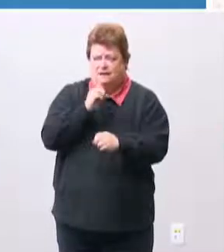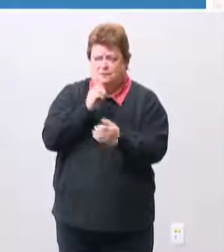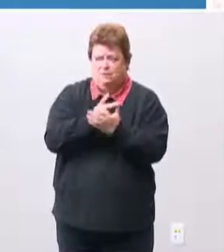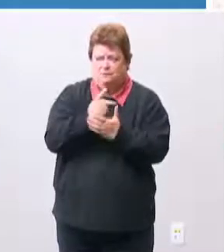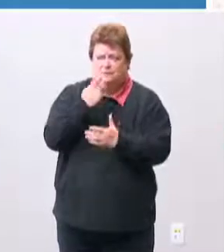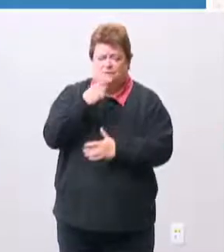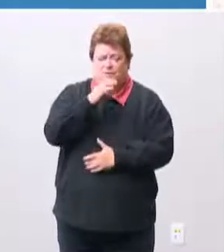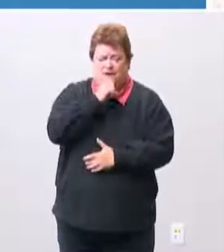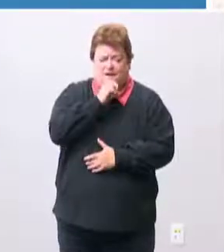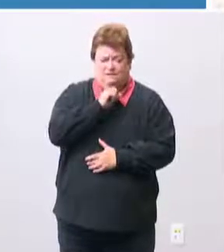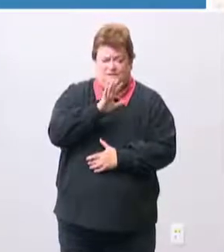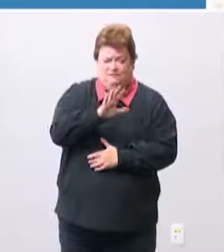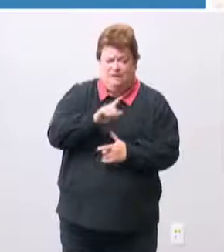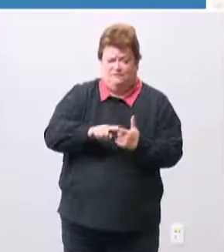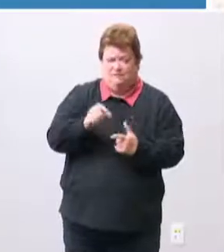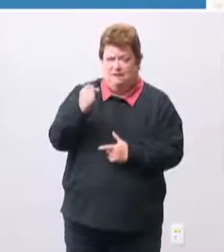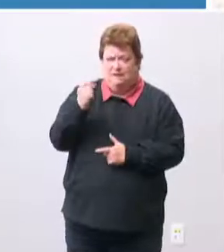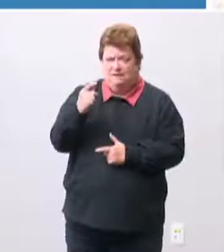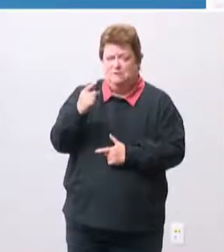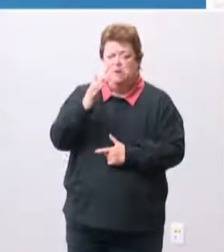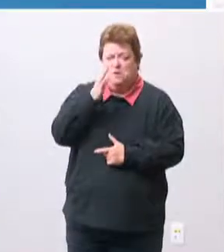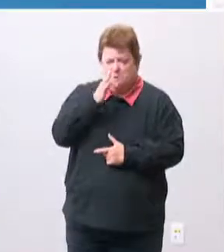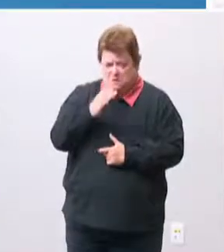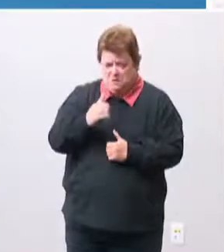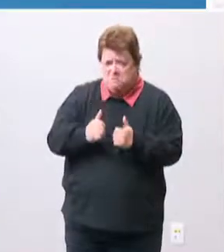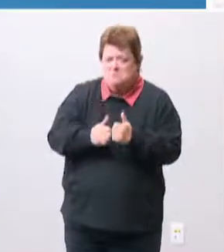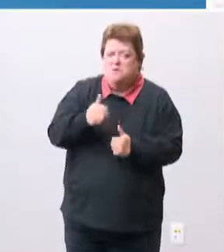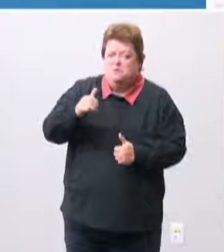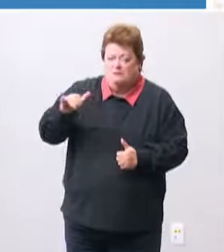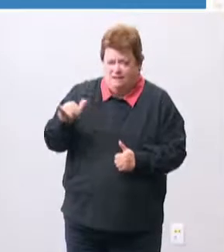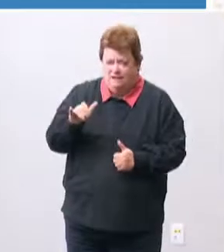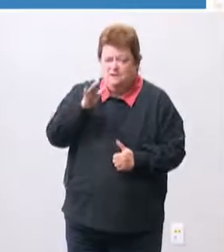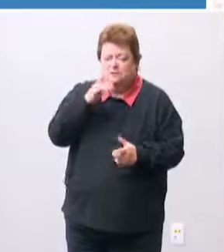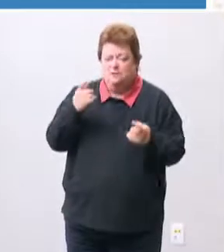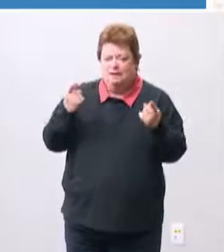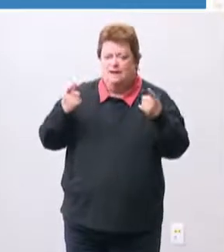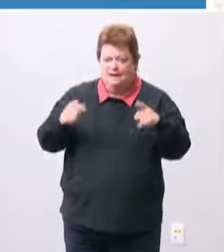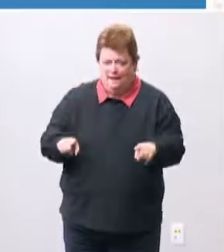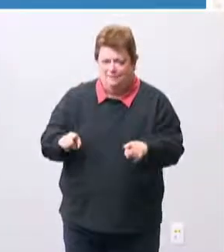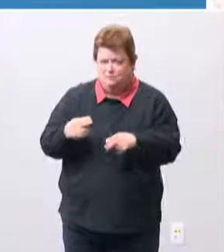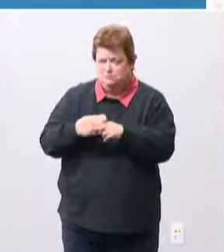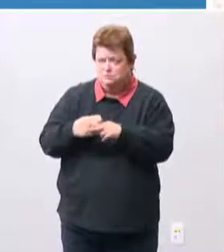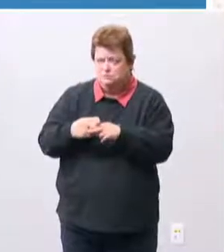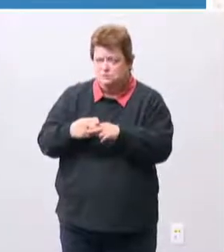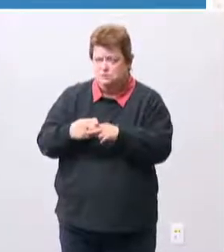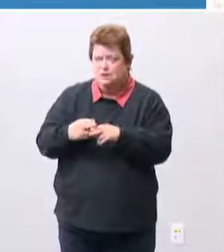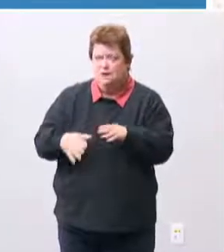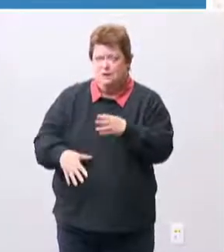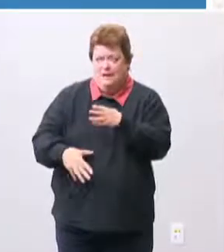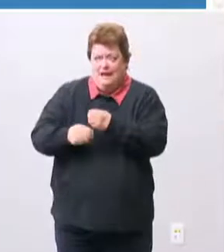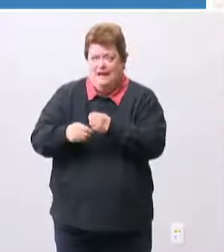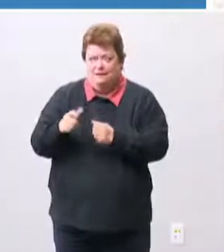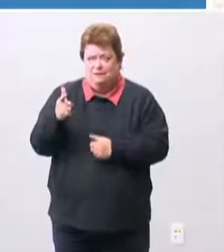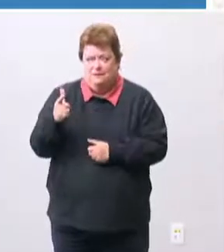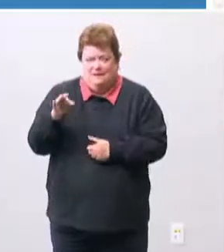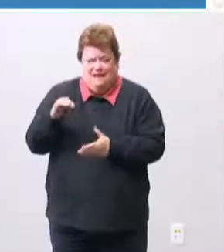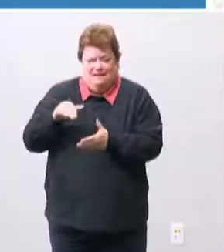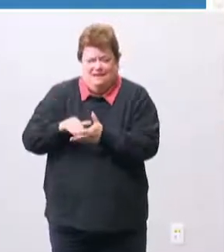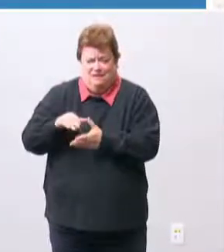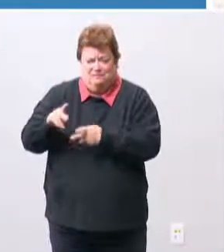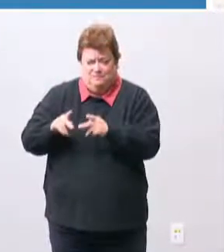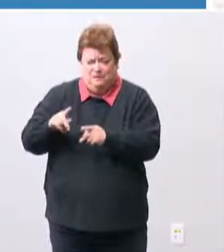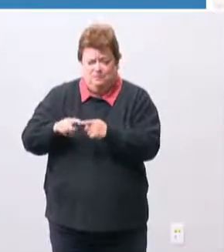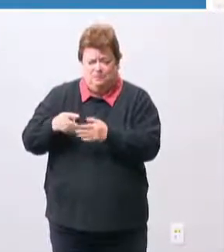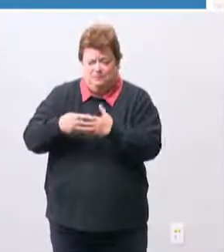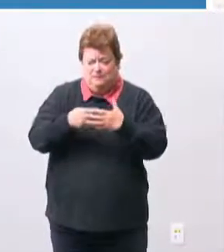through 11-year-old is likely to come very soon, adding about 29,000 people to the list of those who are